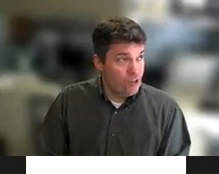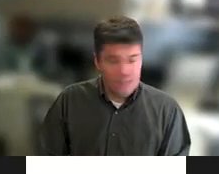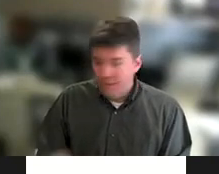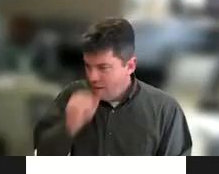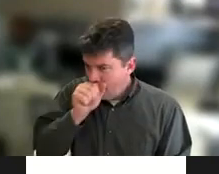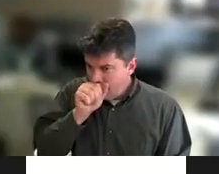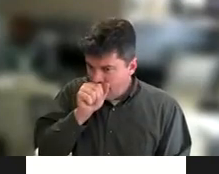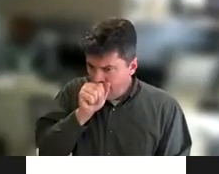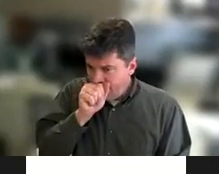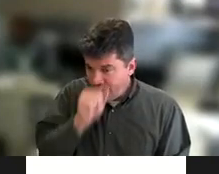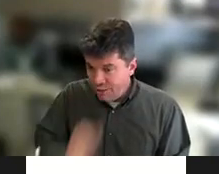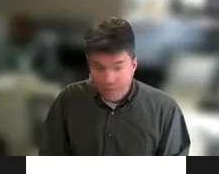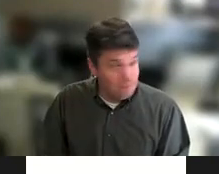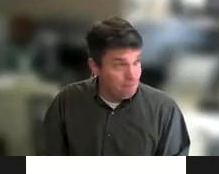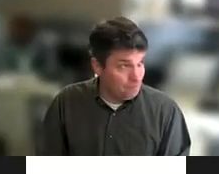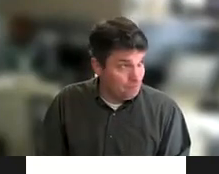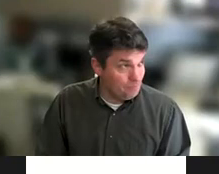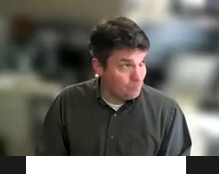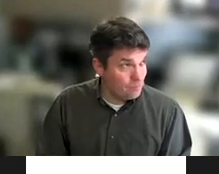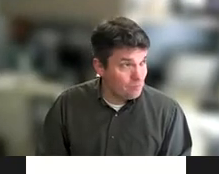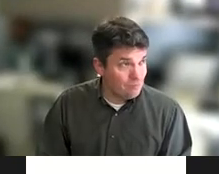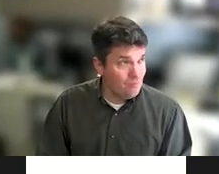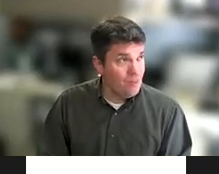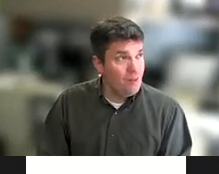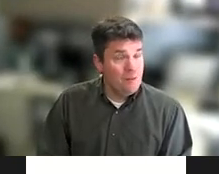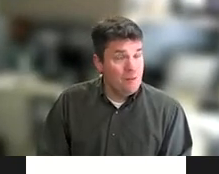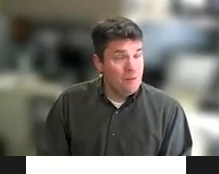Communication strategies. Excuse me.